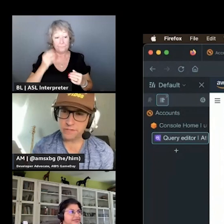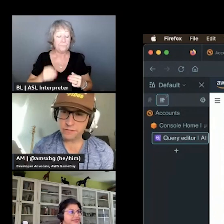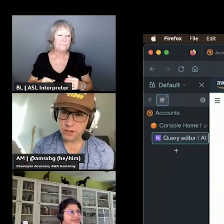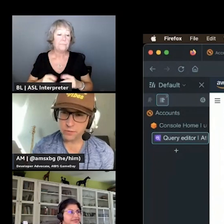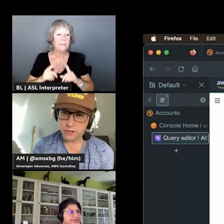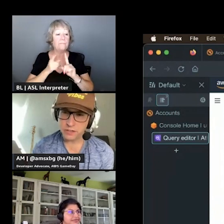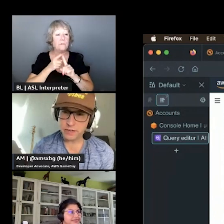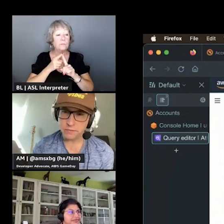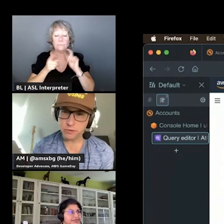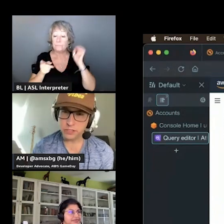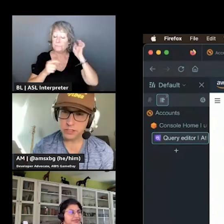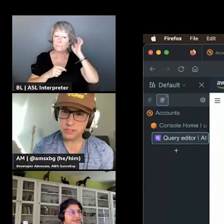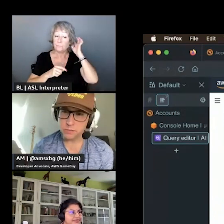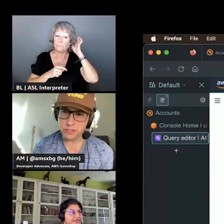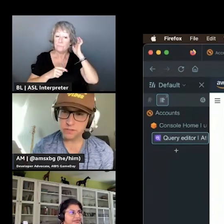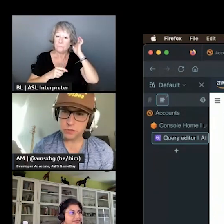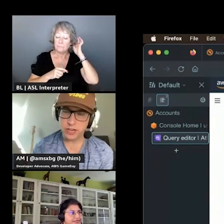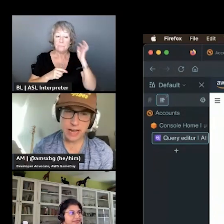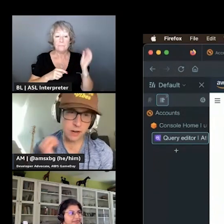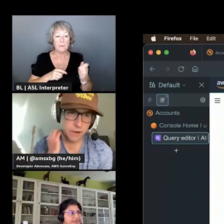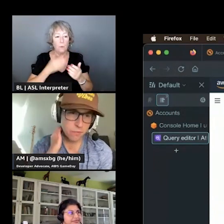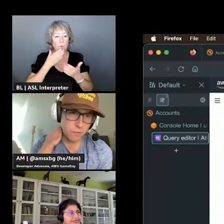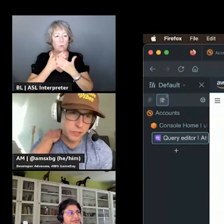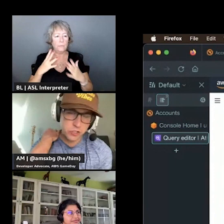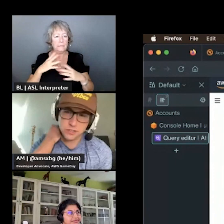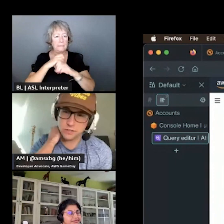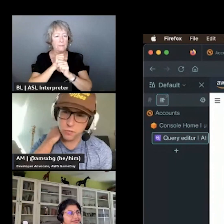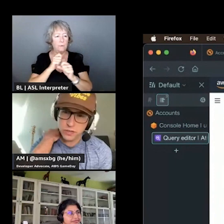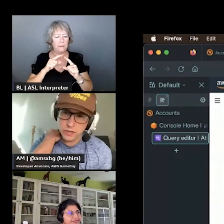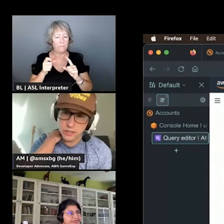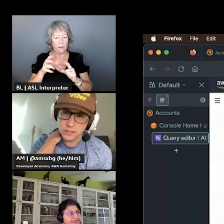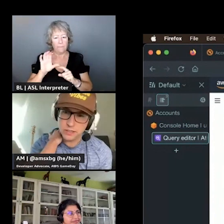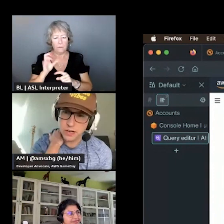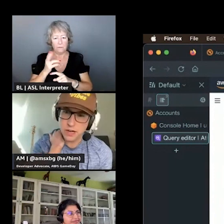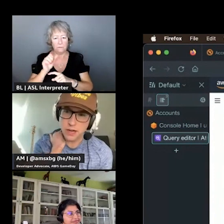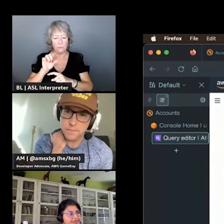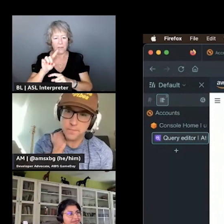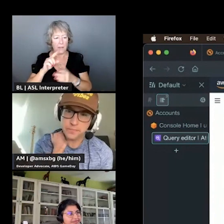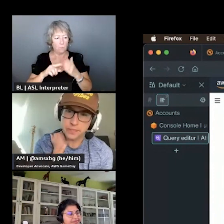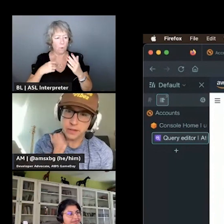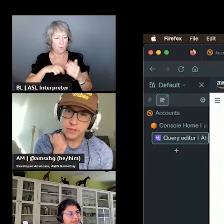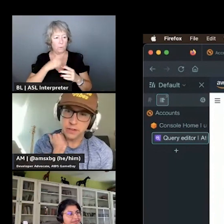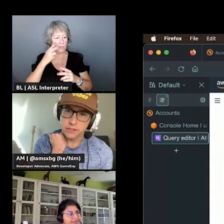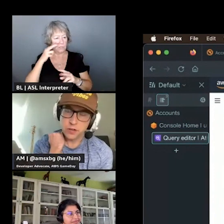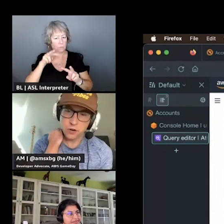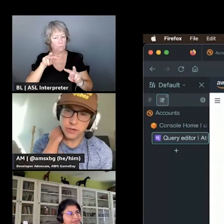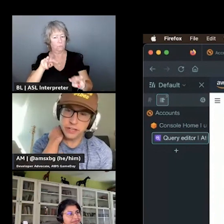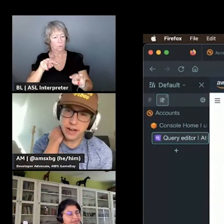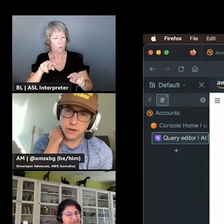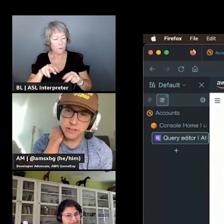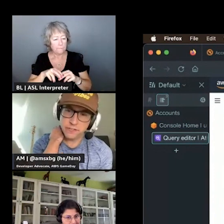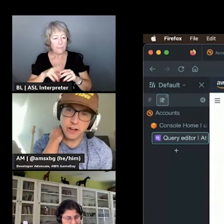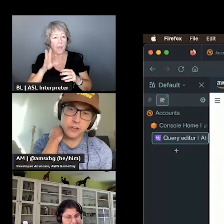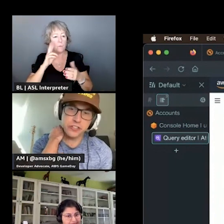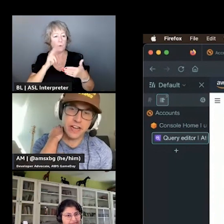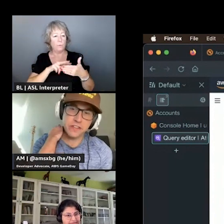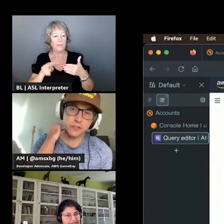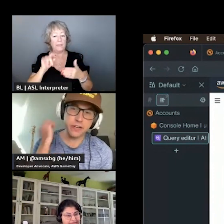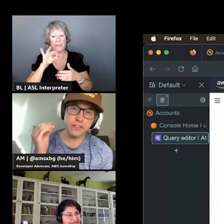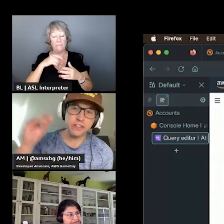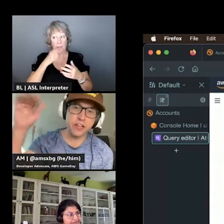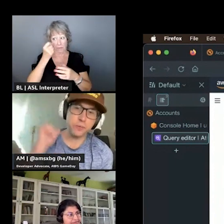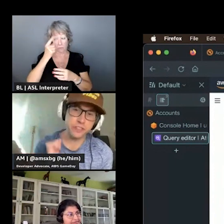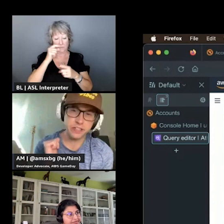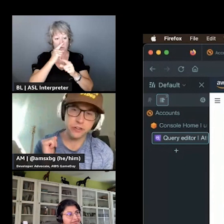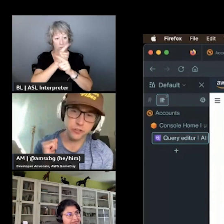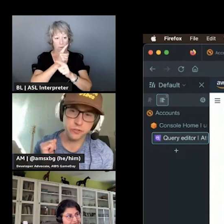First off, I think we had a pretty good summary from chat about what we just witnessed. So I'll read it out. If I understand this